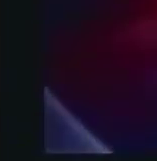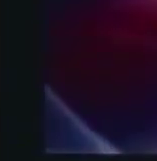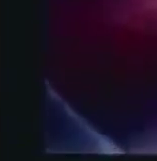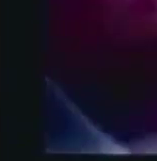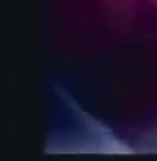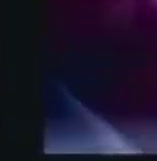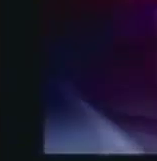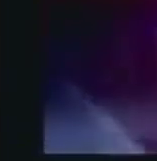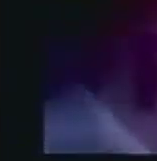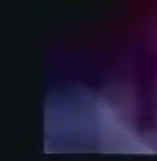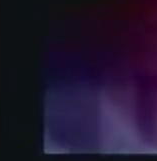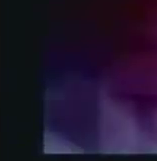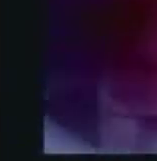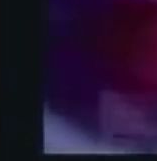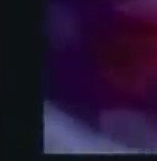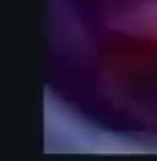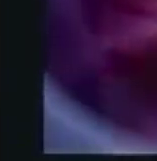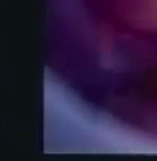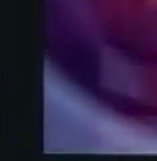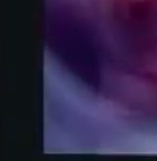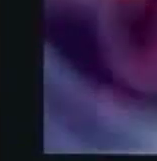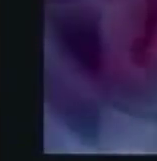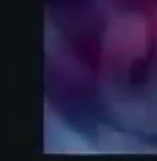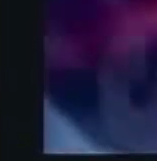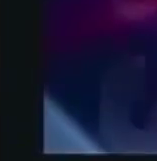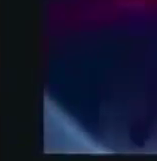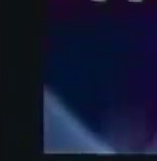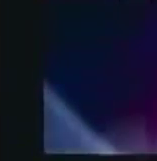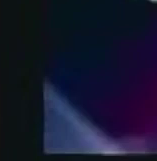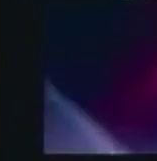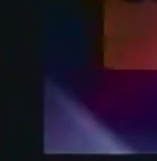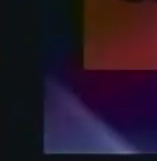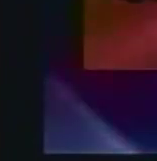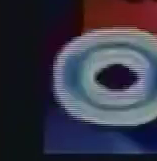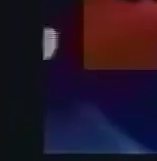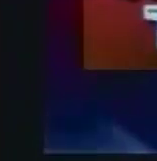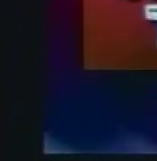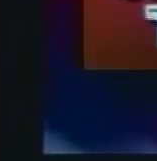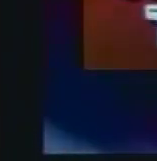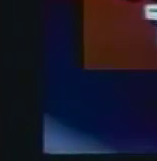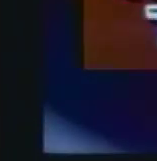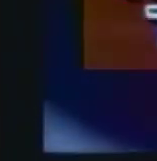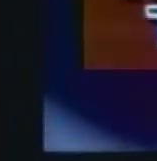Voice of the Bahamas. ZNS Network presents The Bahamas Tonight.